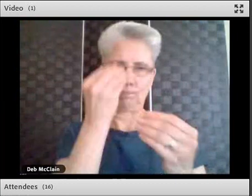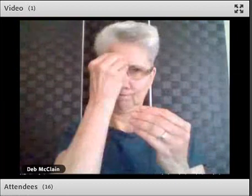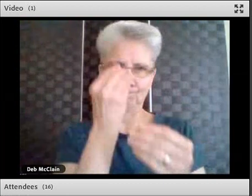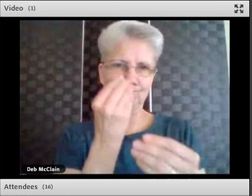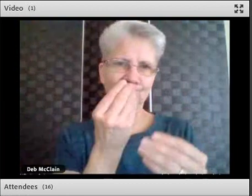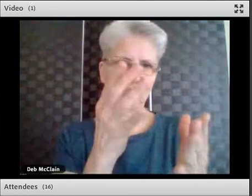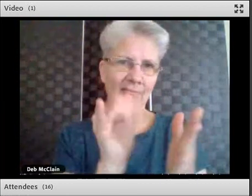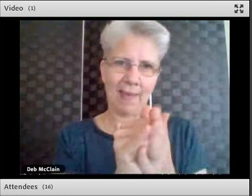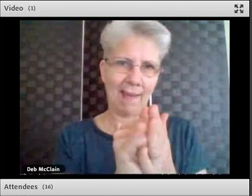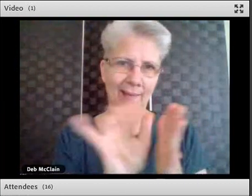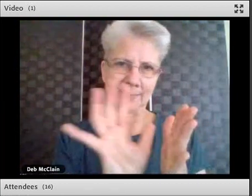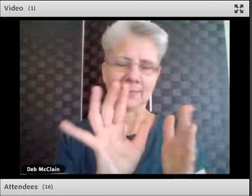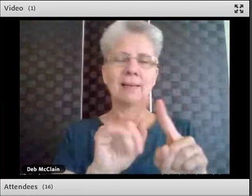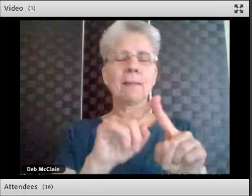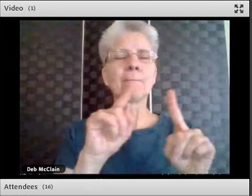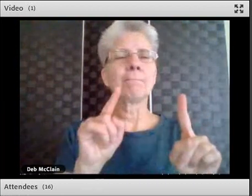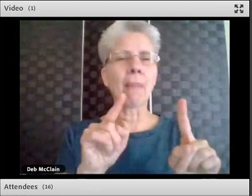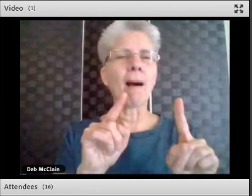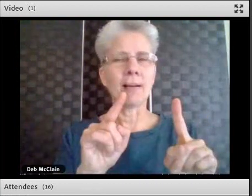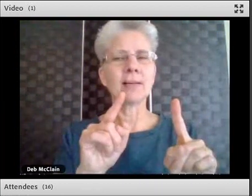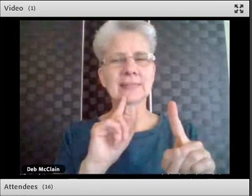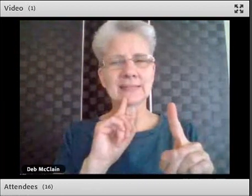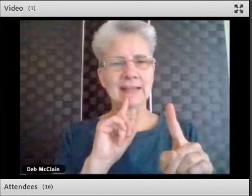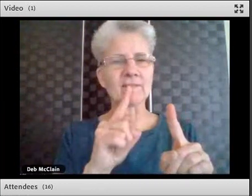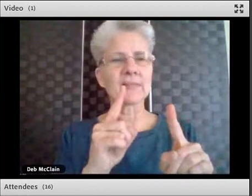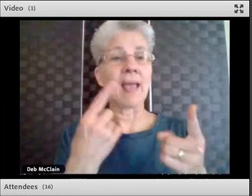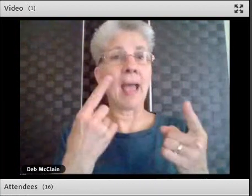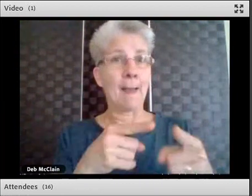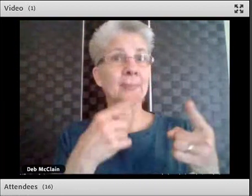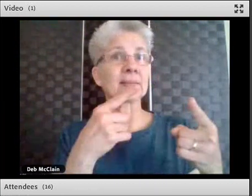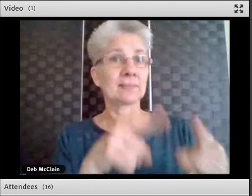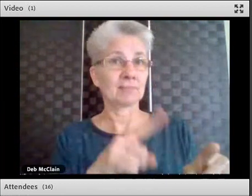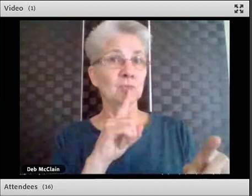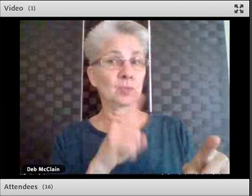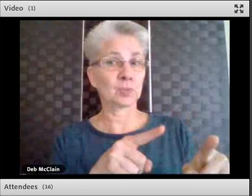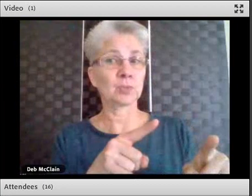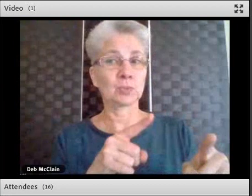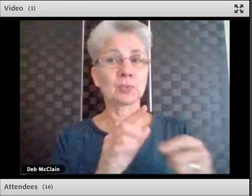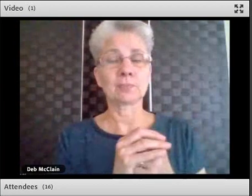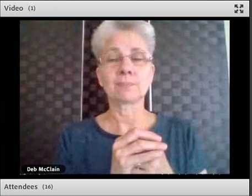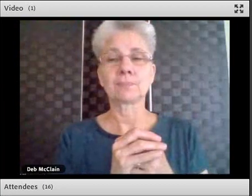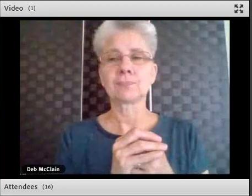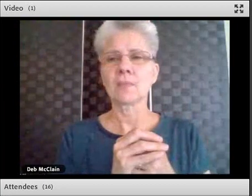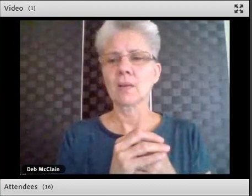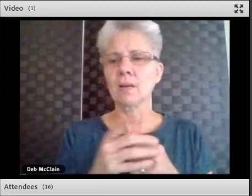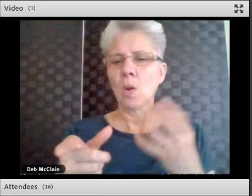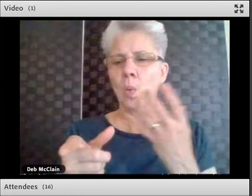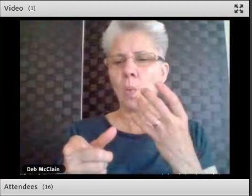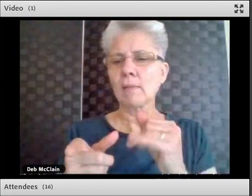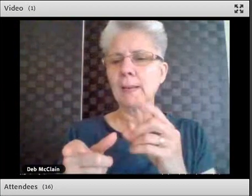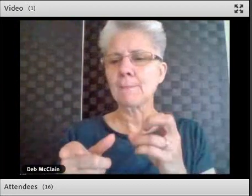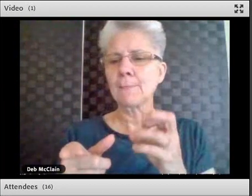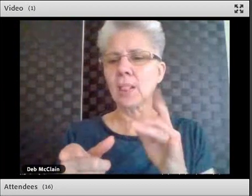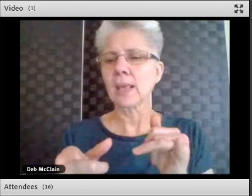y'all, but it definitely happens. Oh, wow,